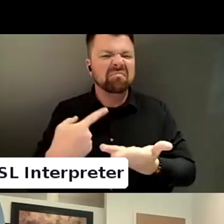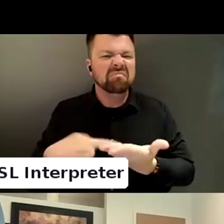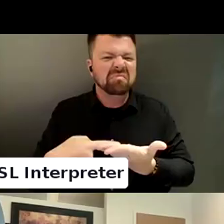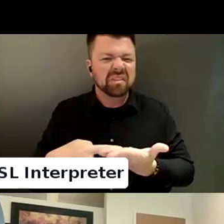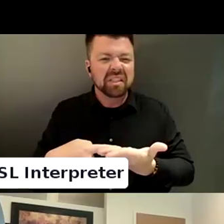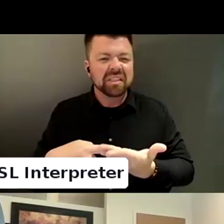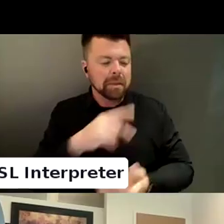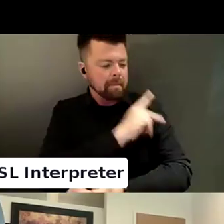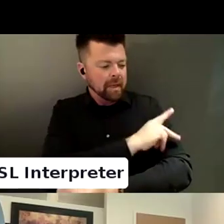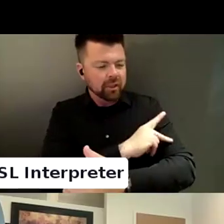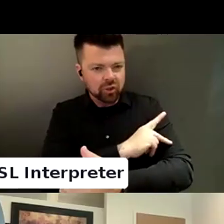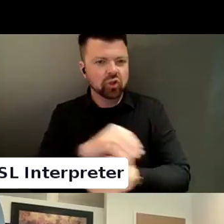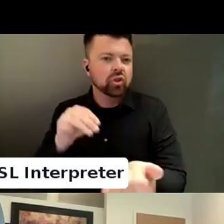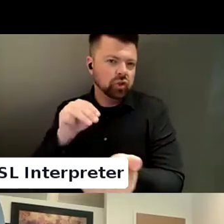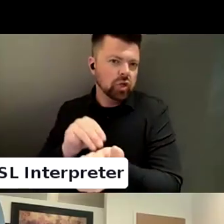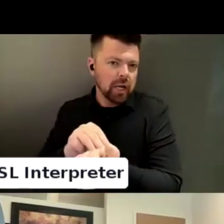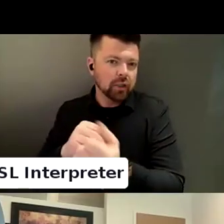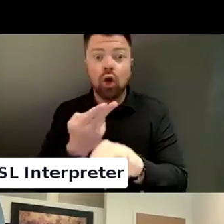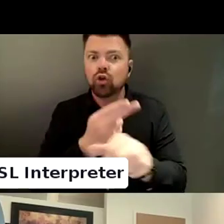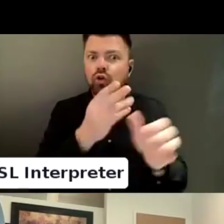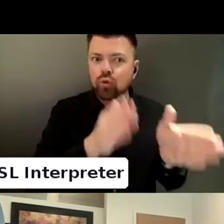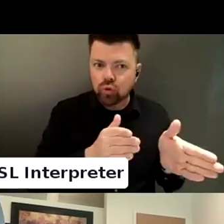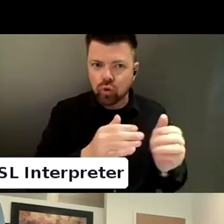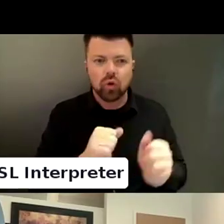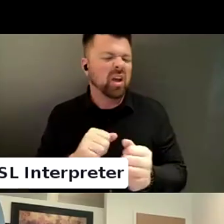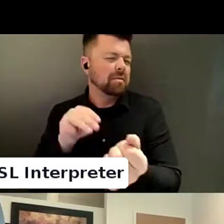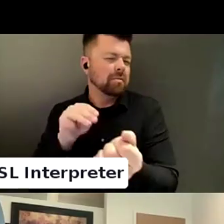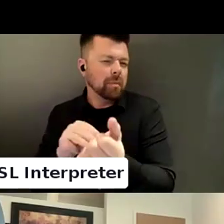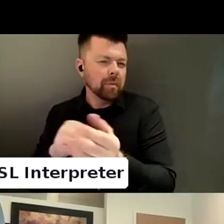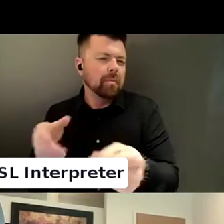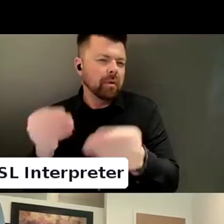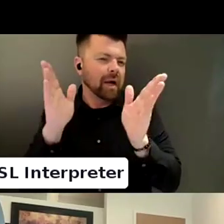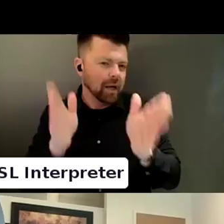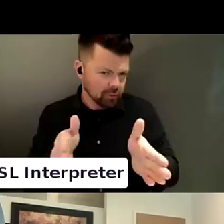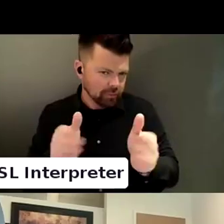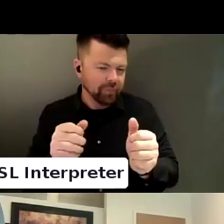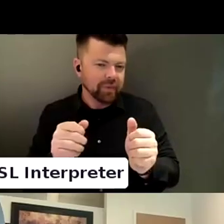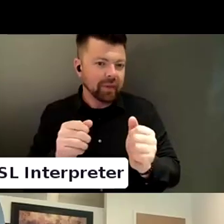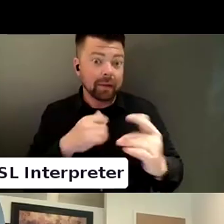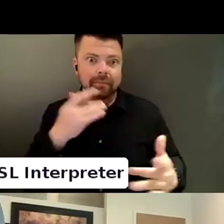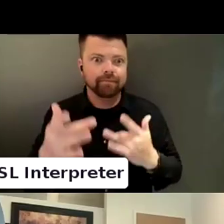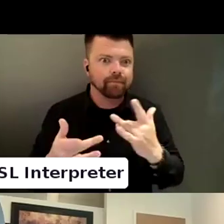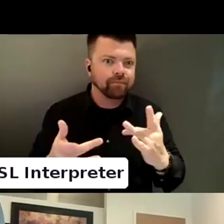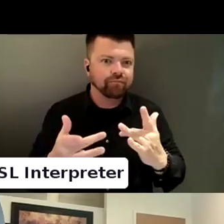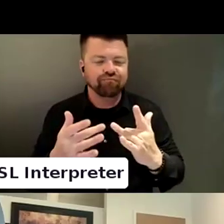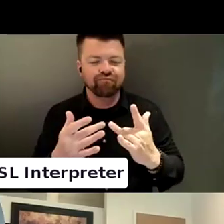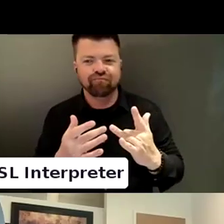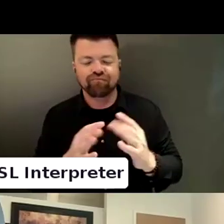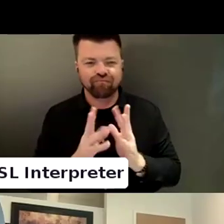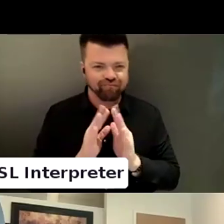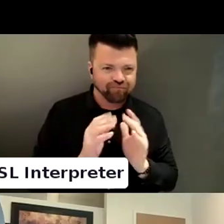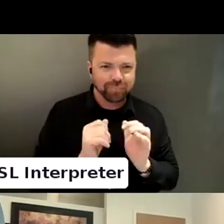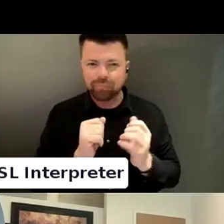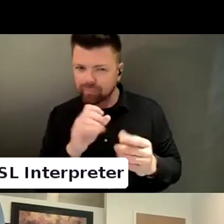between patient, physician, between user and clinician. And I really look forward to having all of those opportunities to be able to talk about